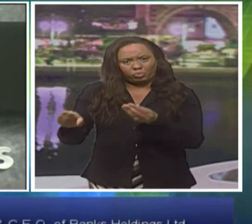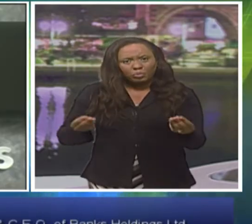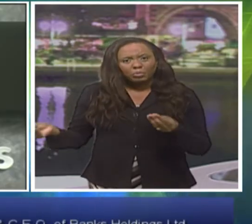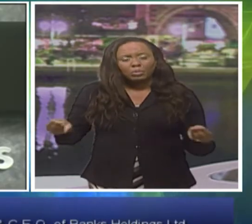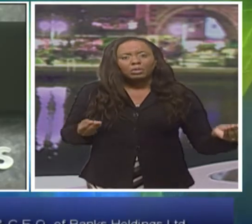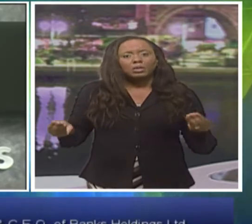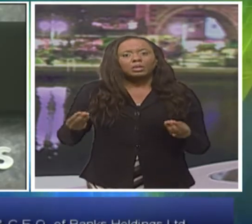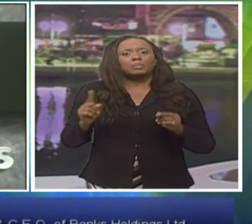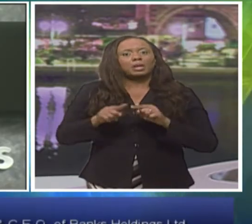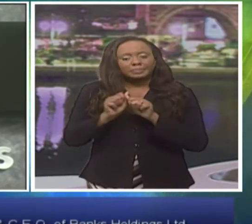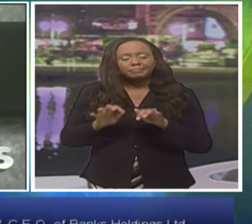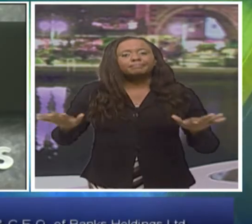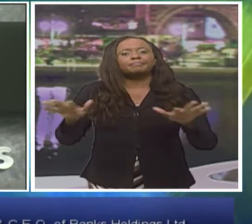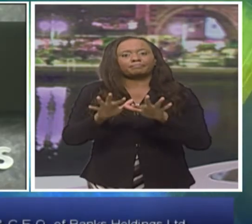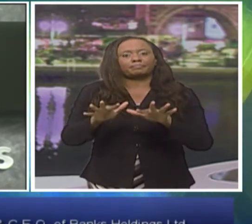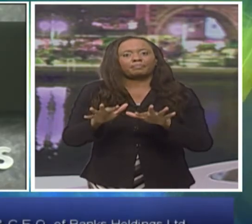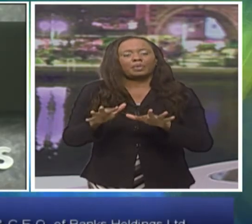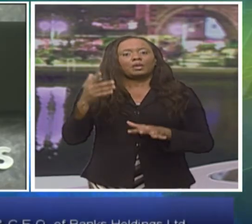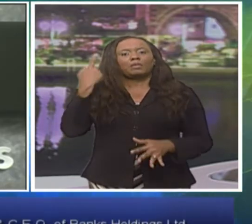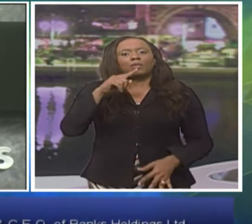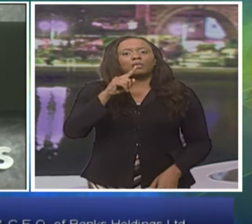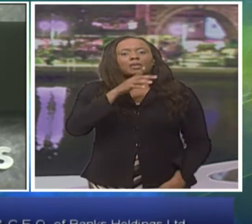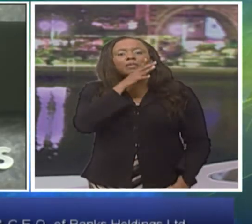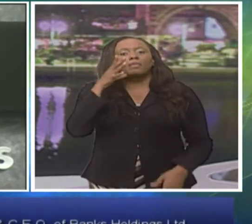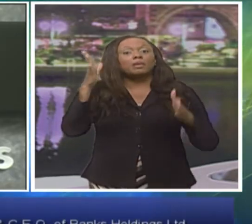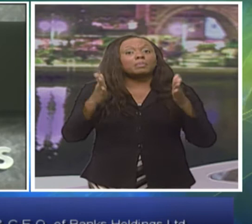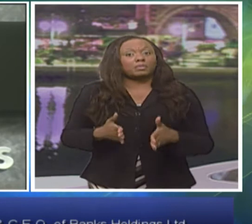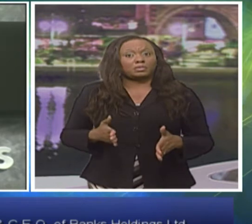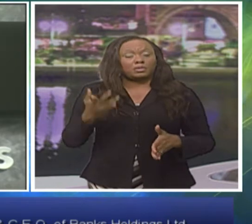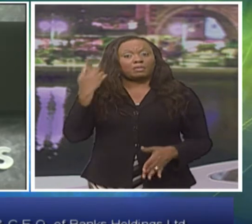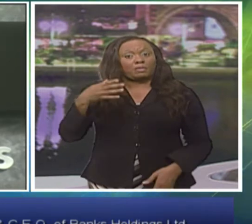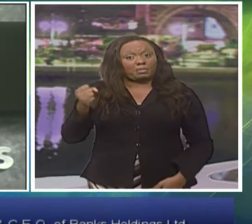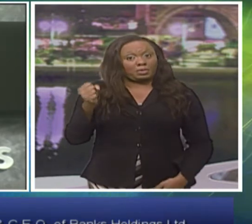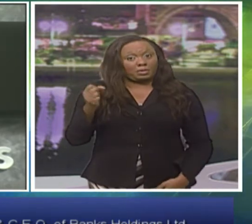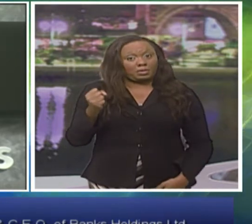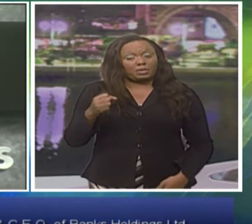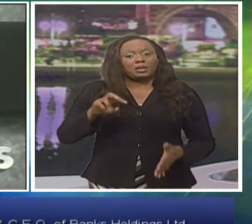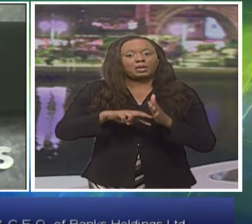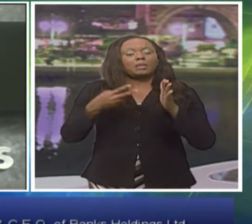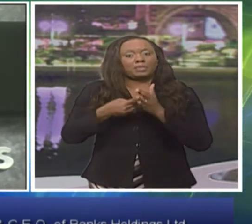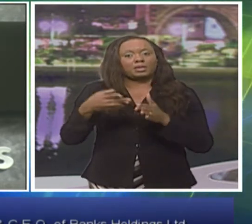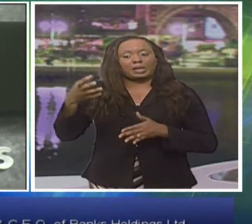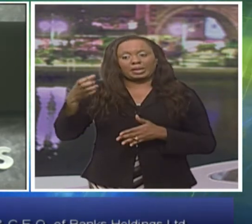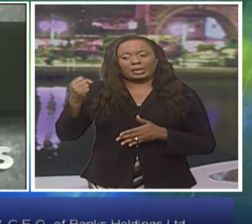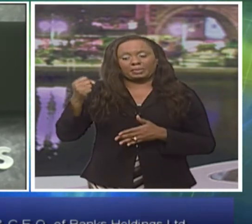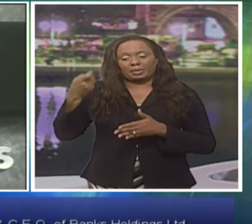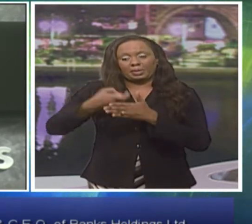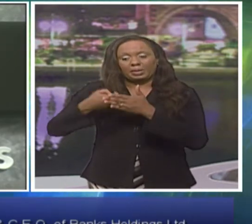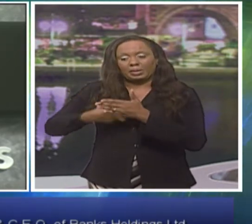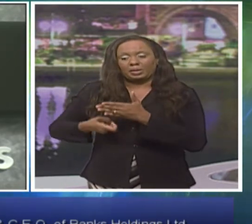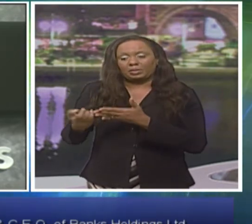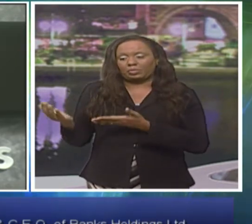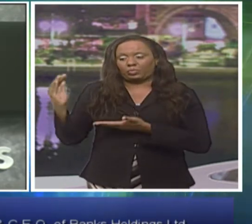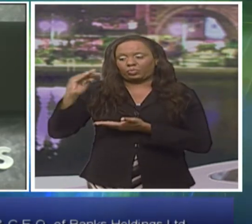that it will be dispensed as an incentive to the dairy farmers to allow them to reduce the cost of the farm gate milk price to the processor, and